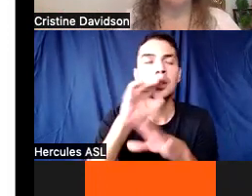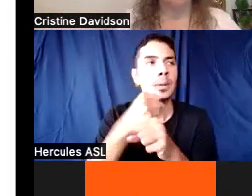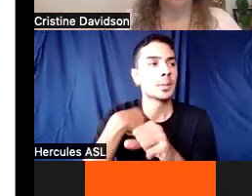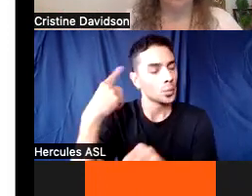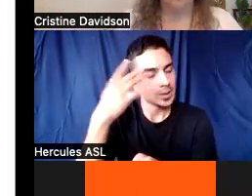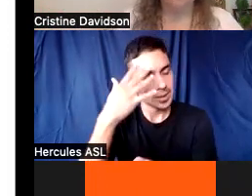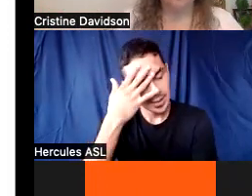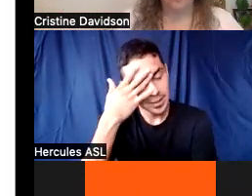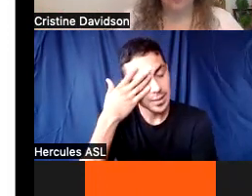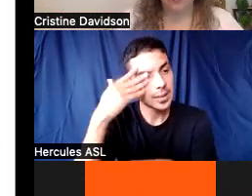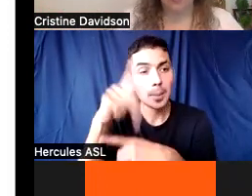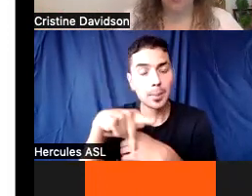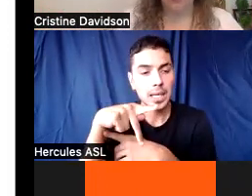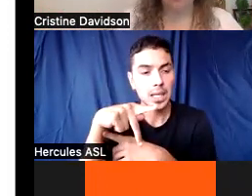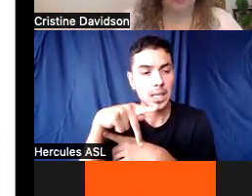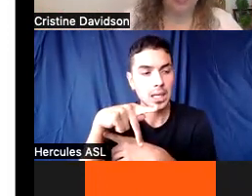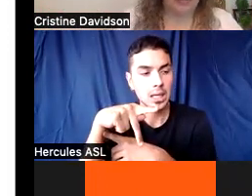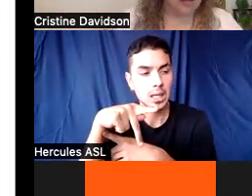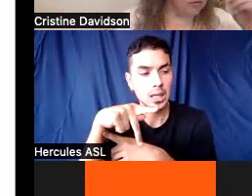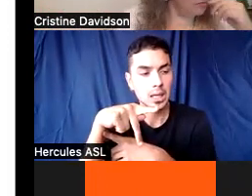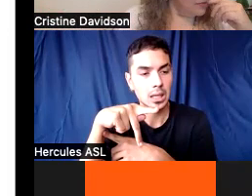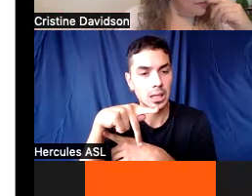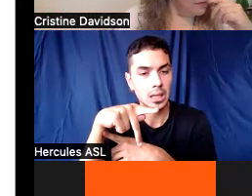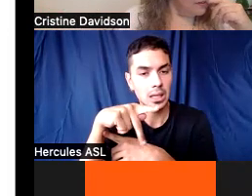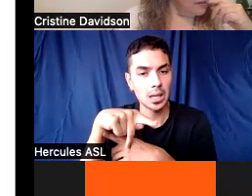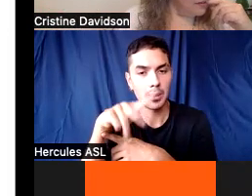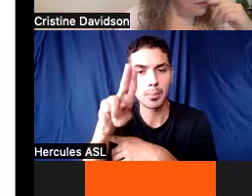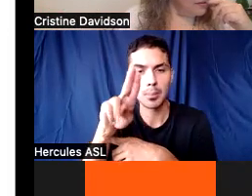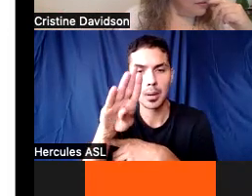with a P. The public.